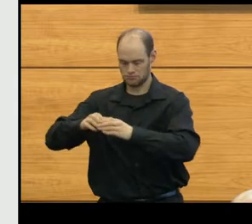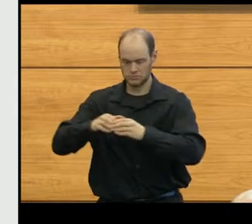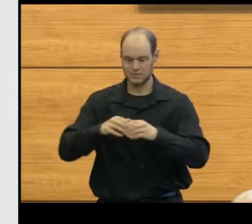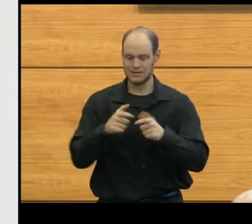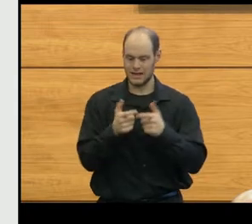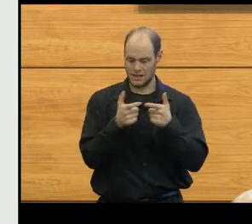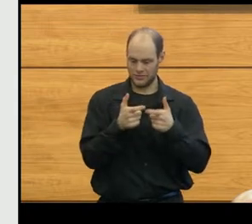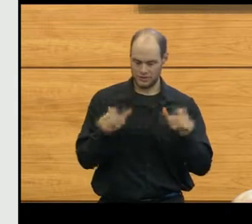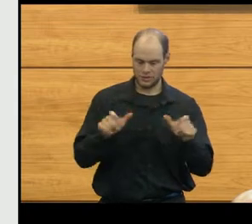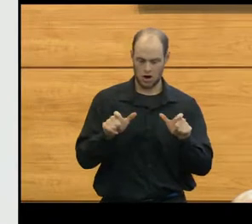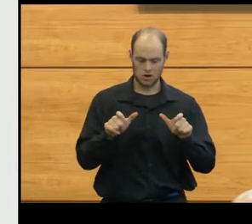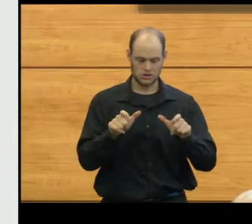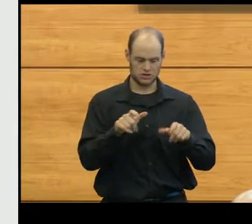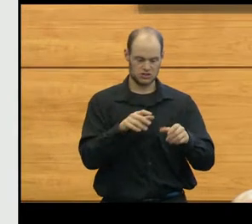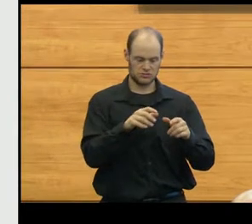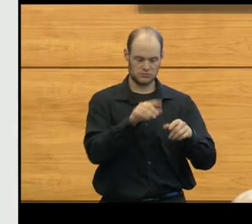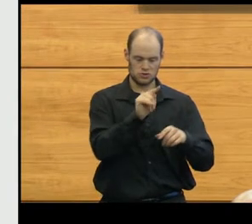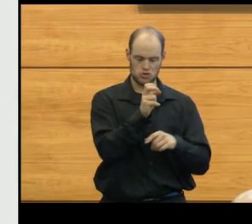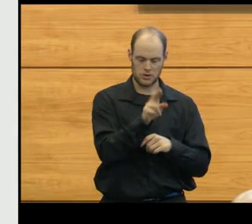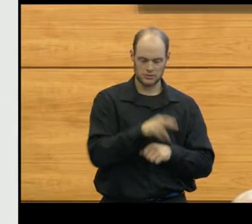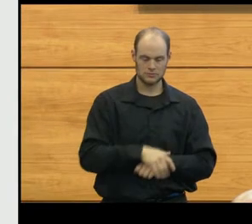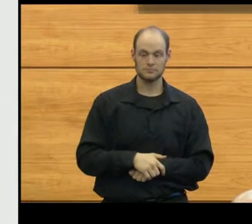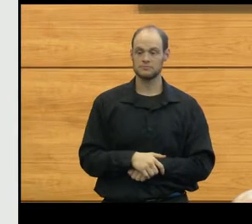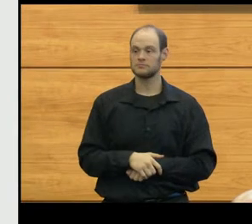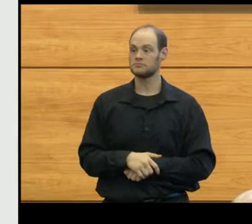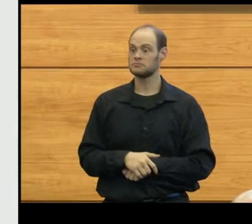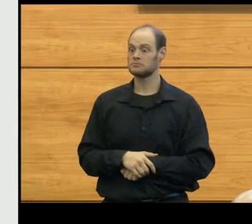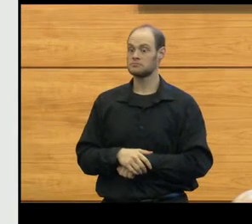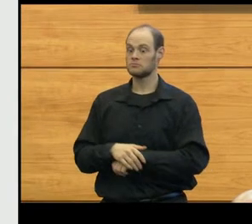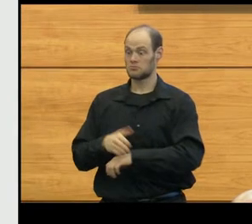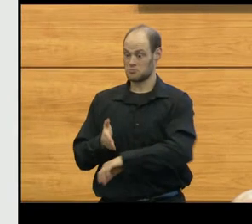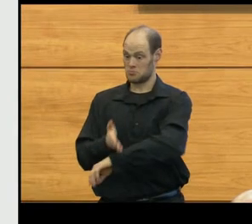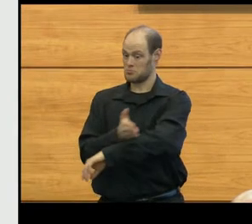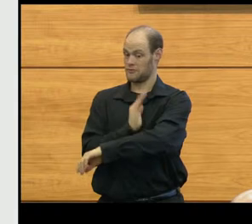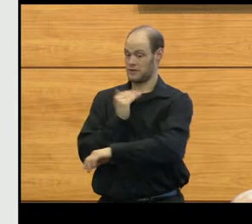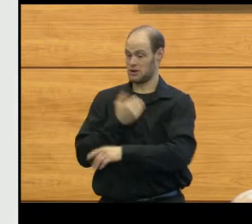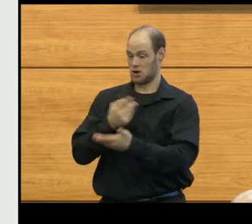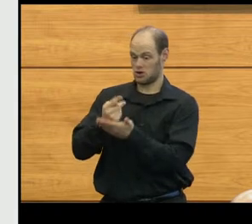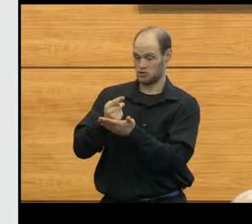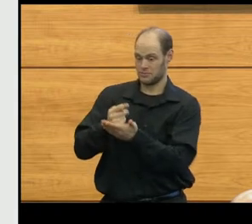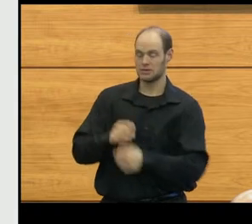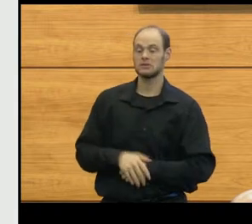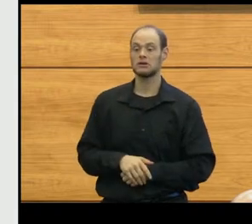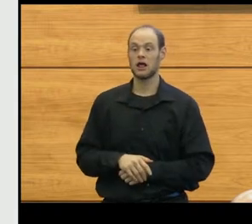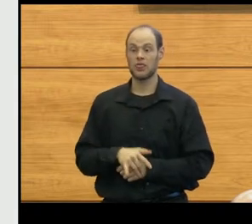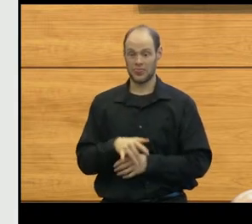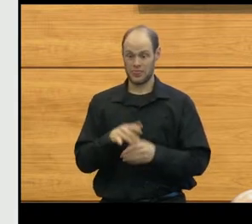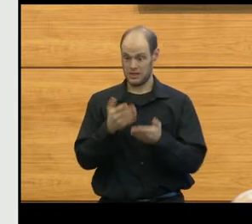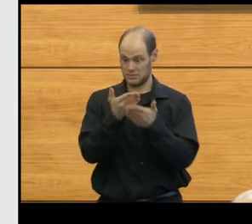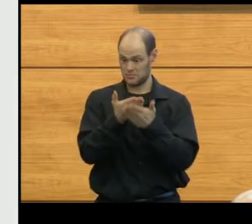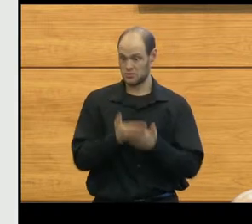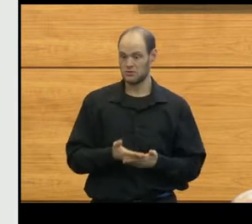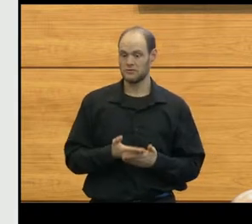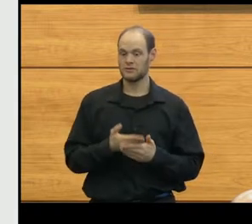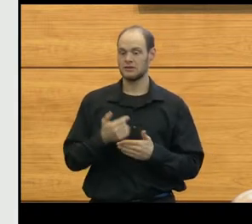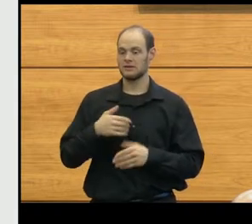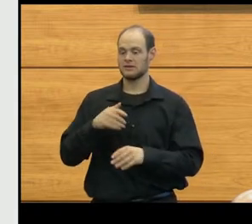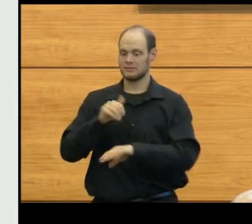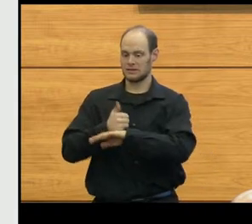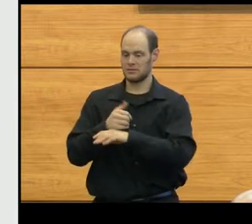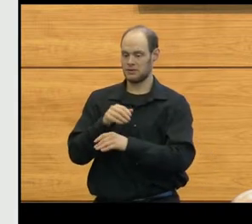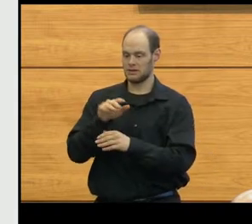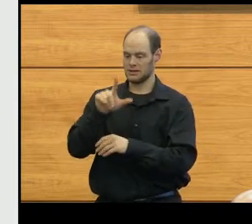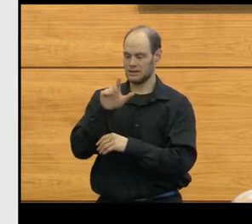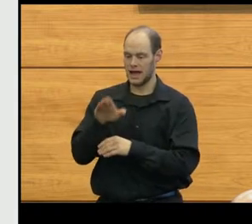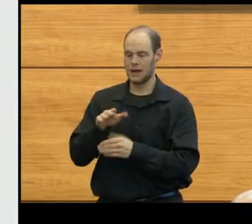larger heterogeneity of tumors. We're advancing treatments. This data has led us to develop in vivo